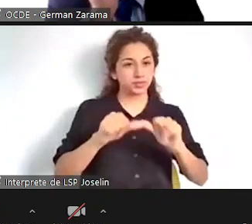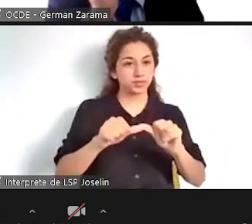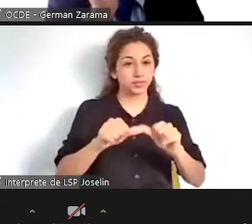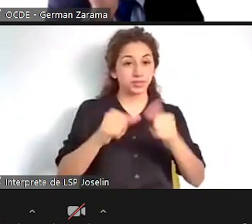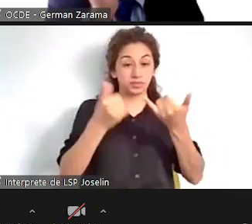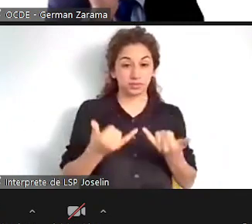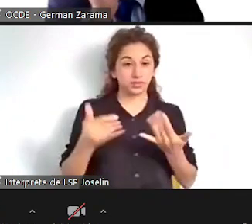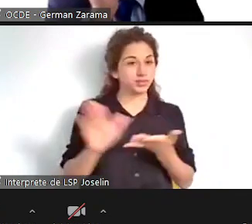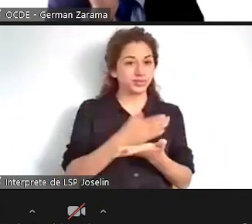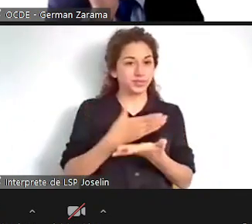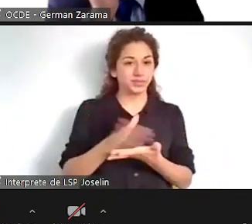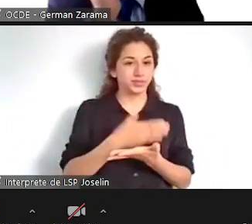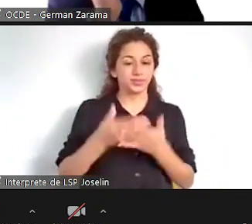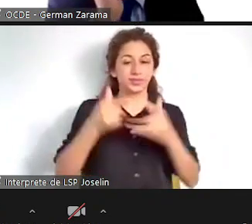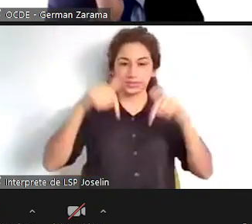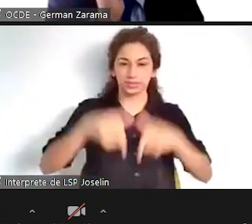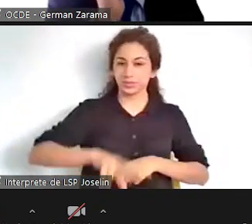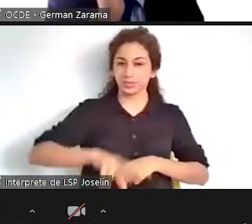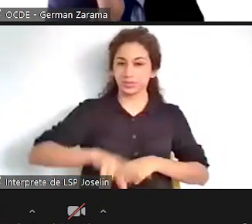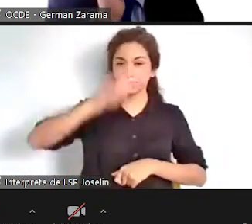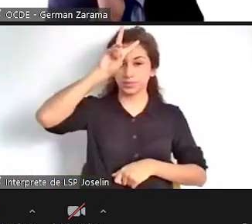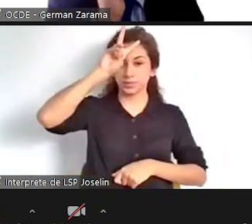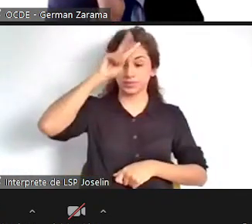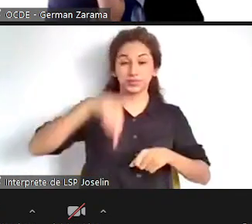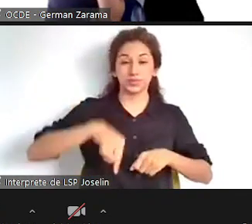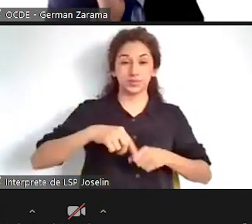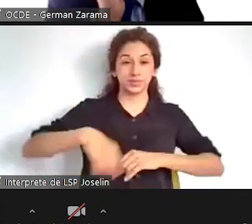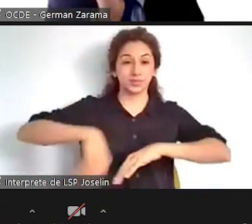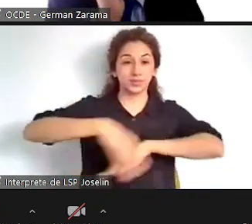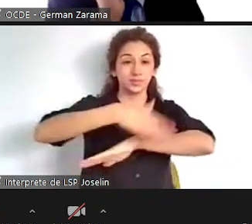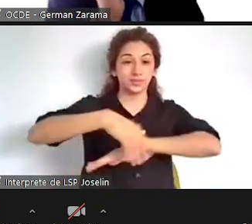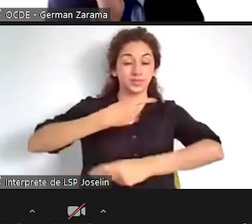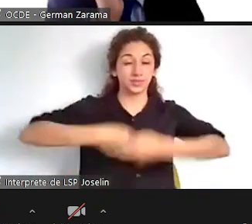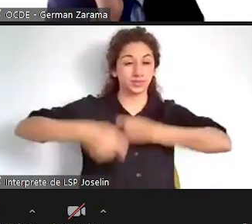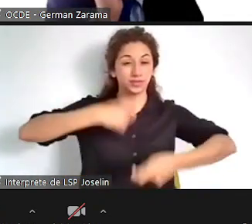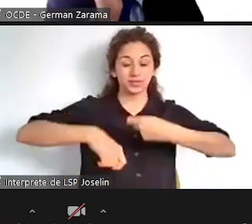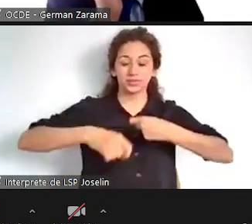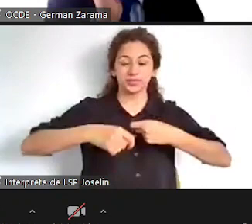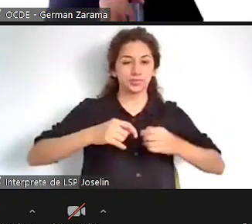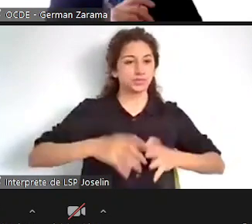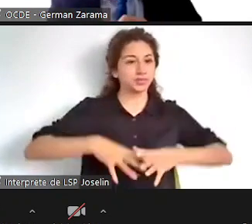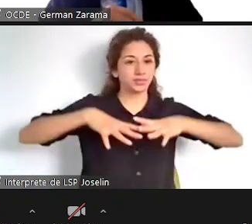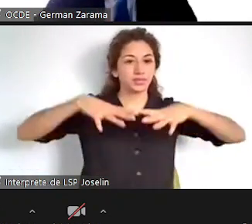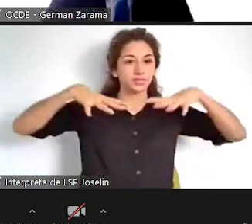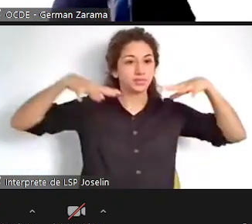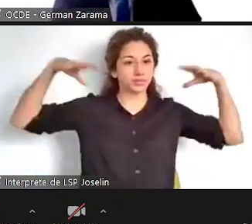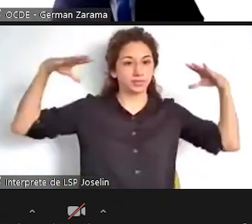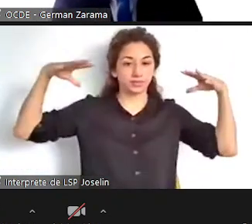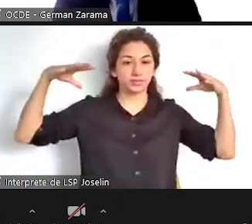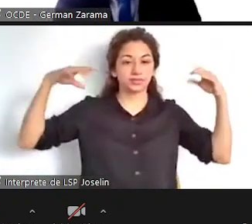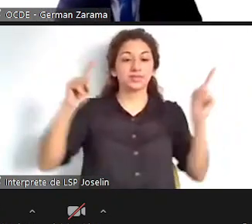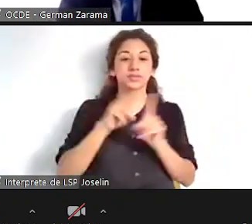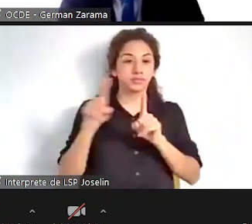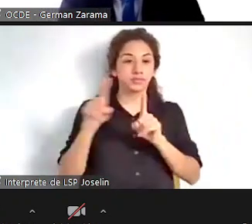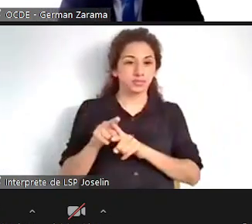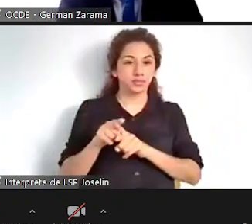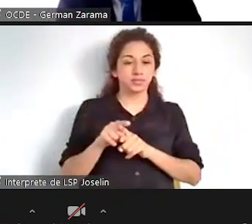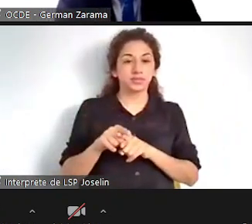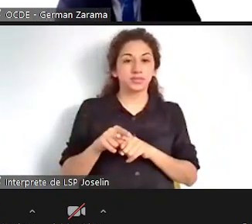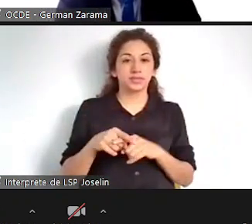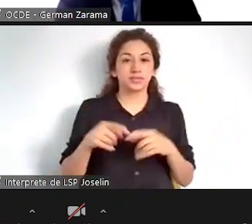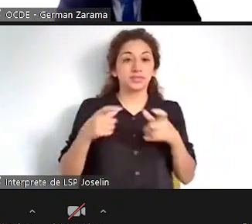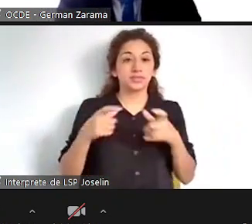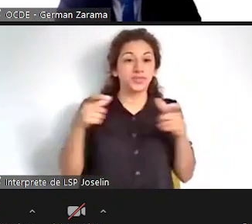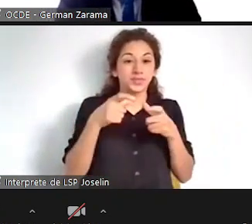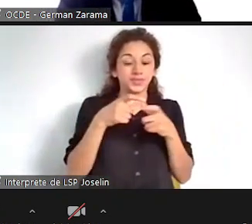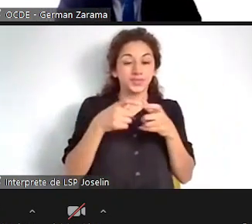formal and have more incentives that to keep being formal this has not happened informality has increased in the